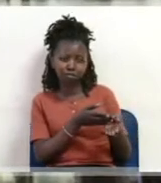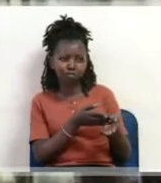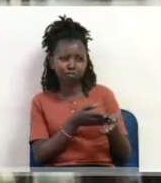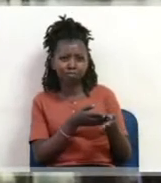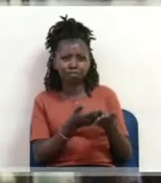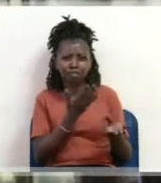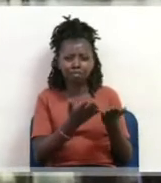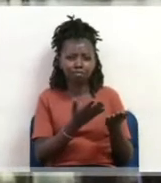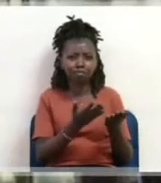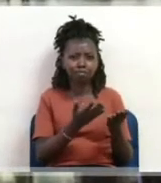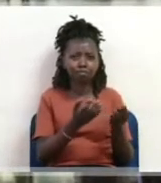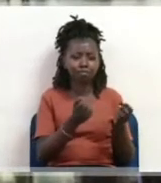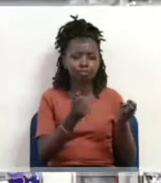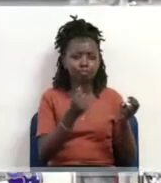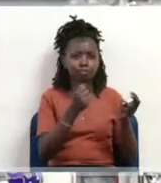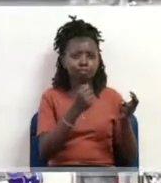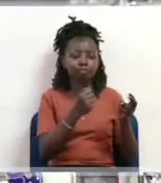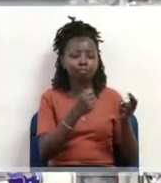years have passed.